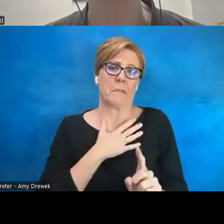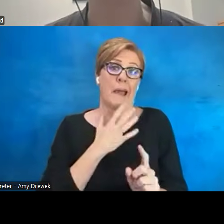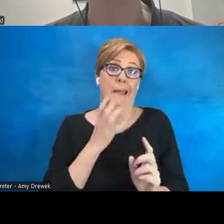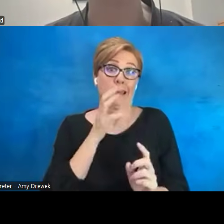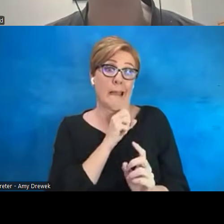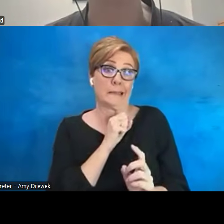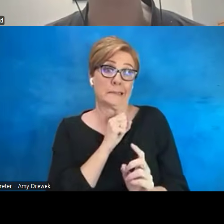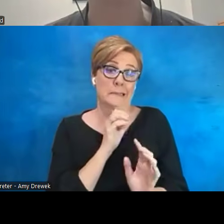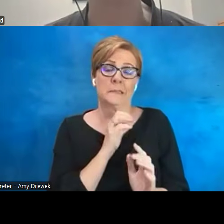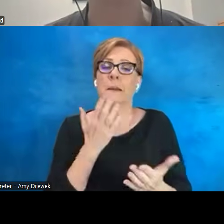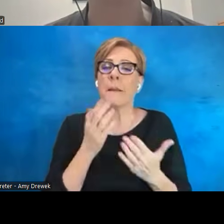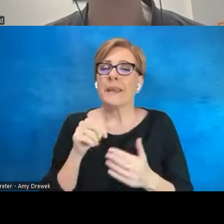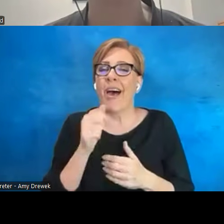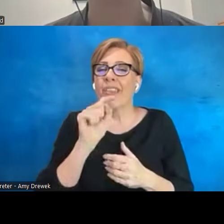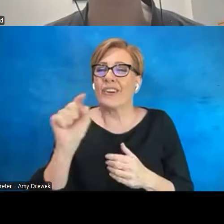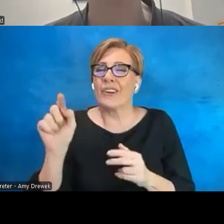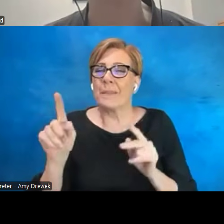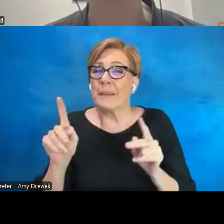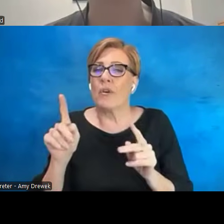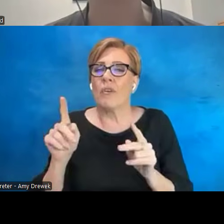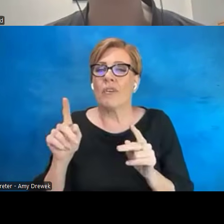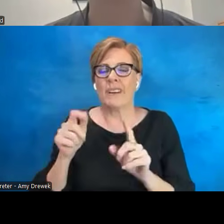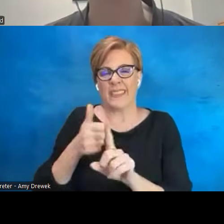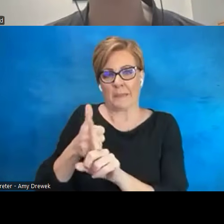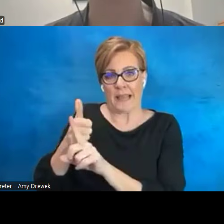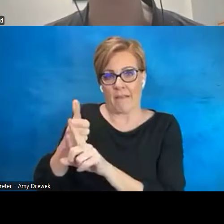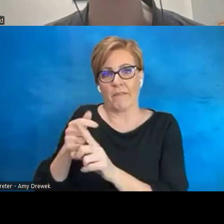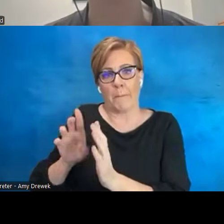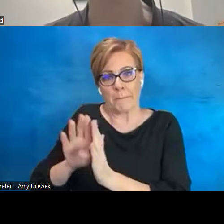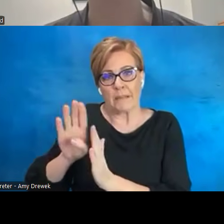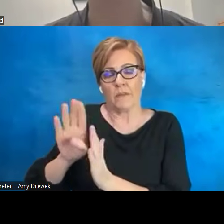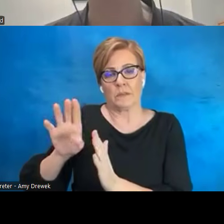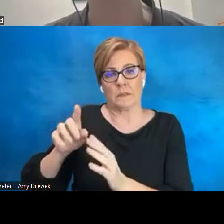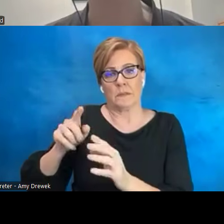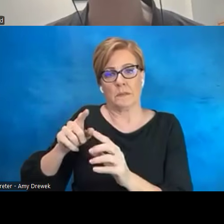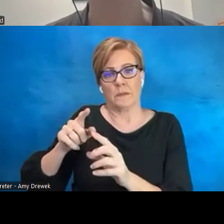other panelists might have a little more on the ground experience with building it from that direction.